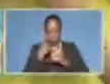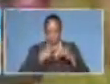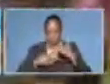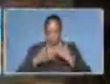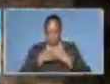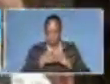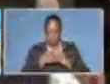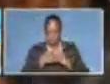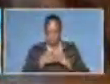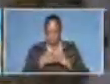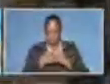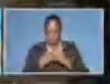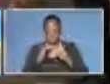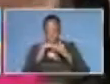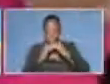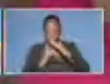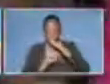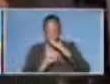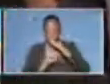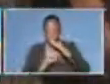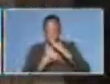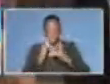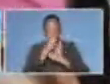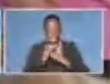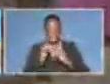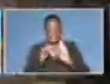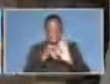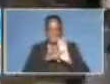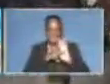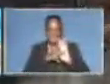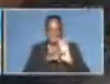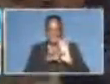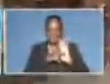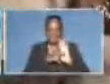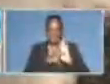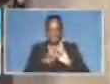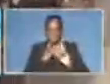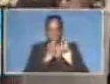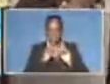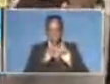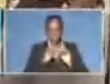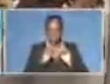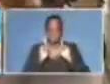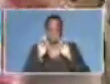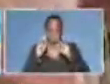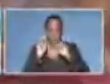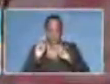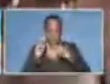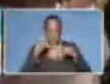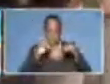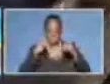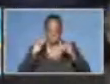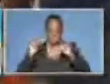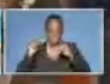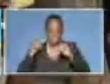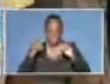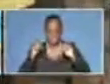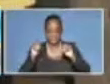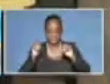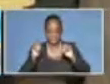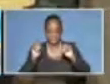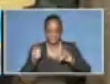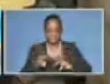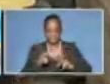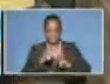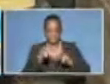that the negative impact on individuals' ability to spend or to plan for tourism and travel